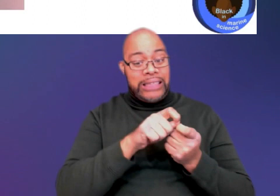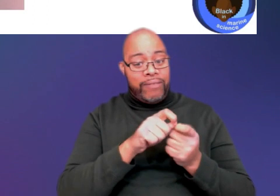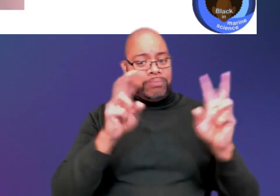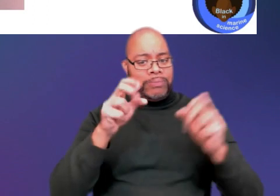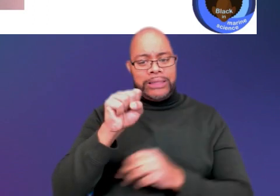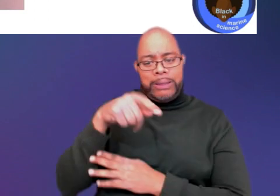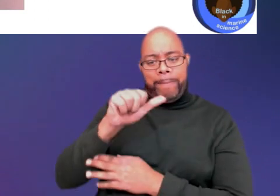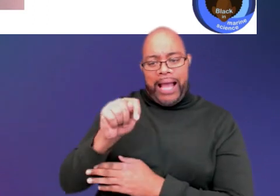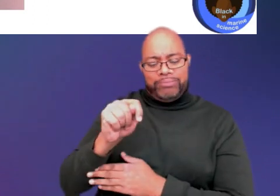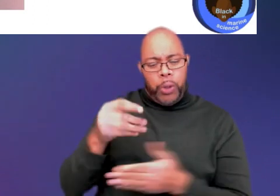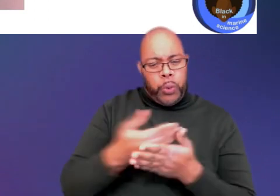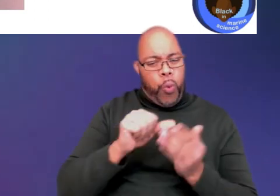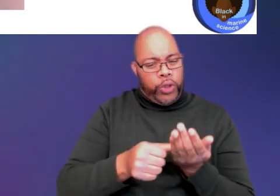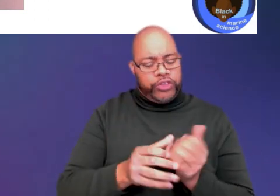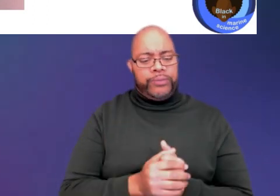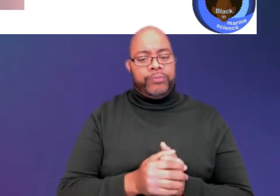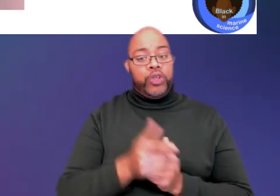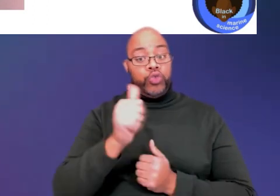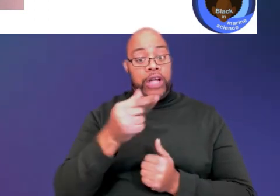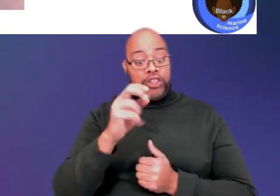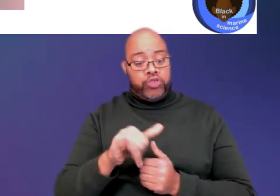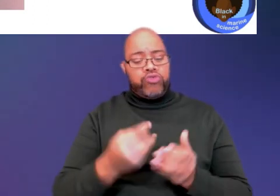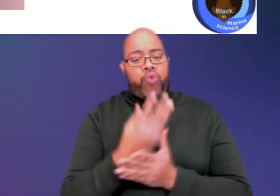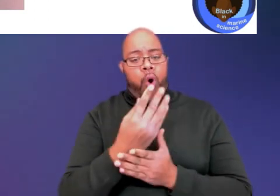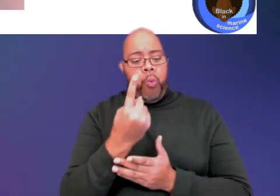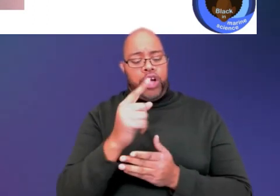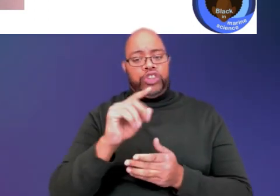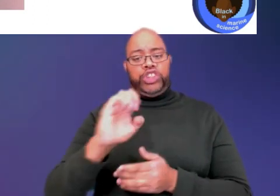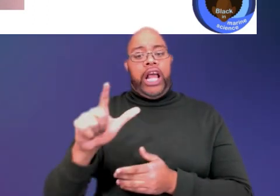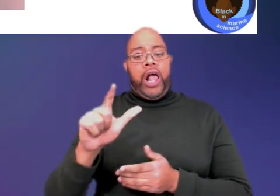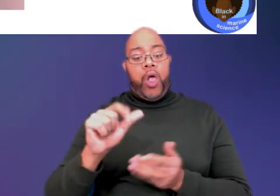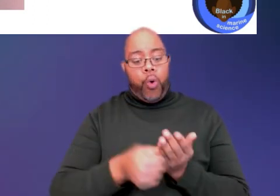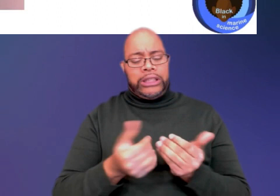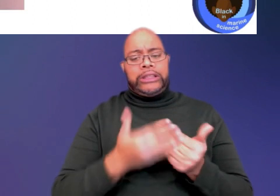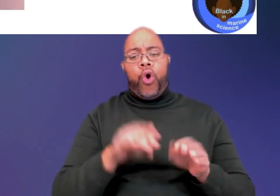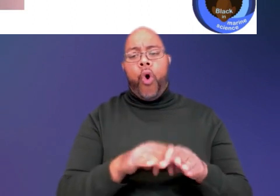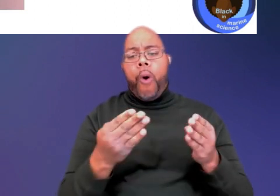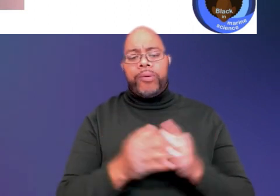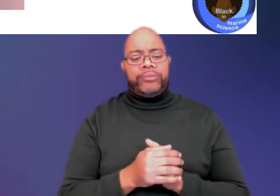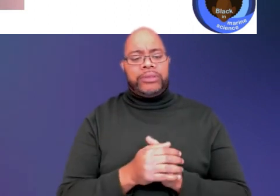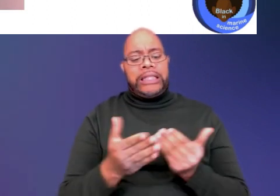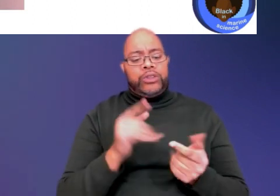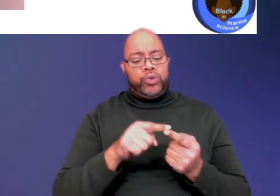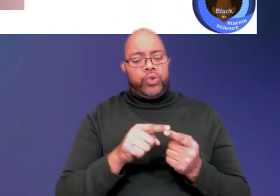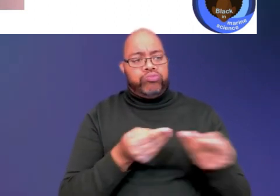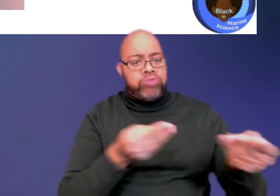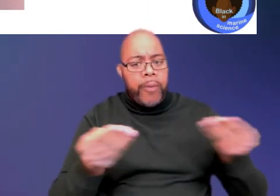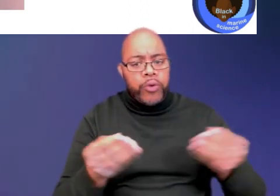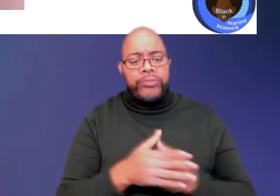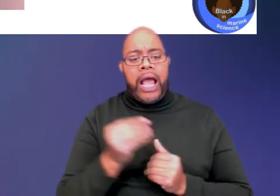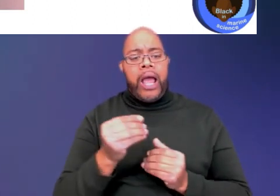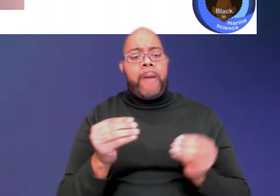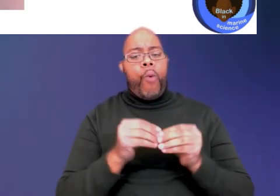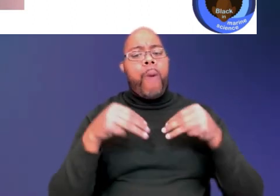SPAC. Georgia's hatchery grows single-shell oysters, which are easy to open, easier to distribute, and